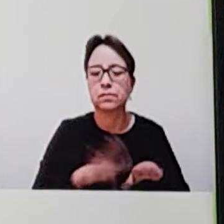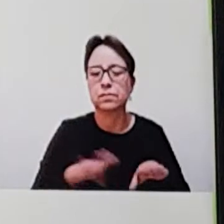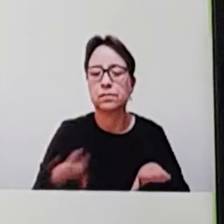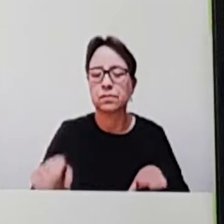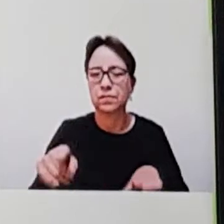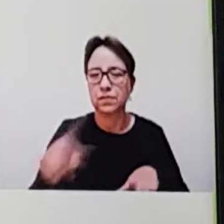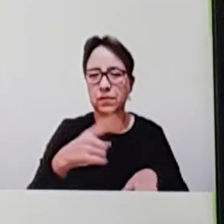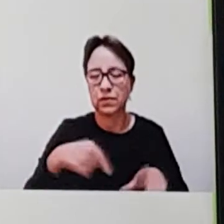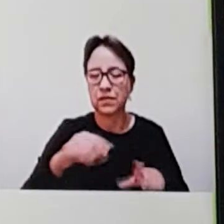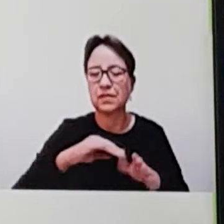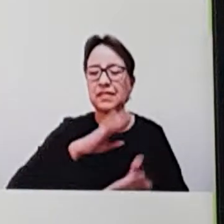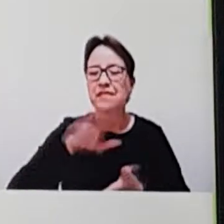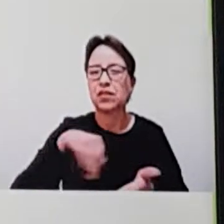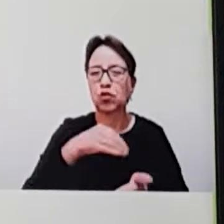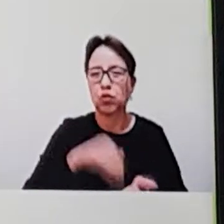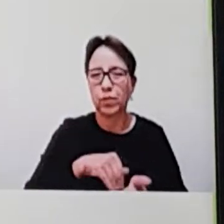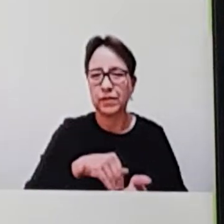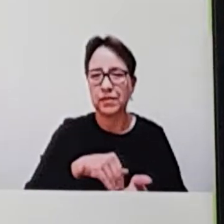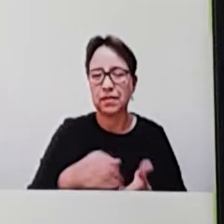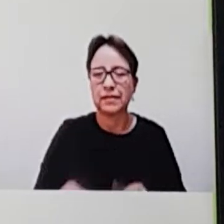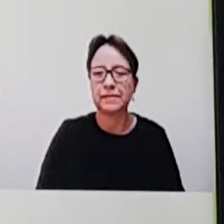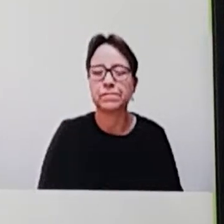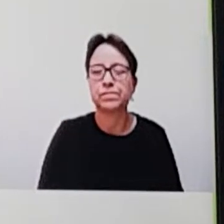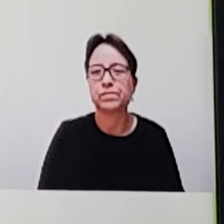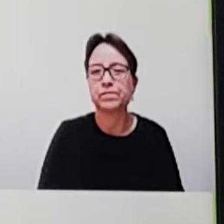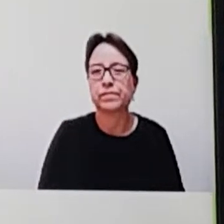this trading center, if you start the